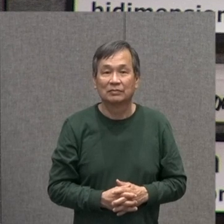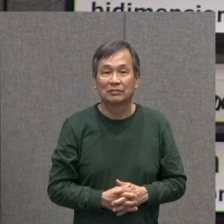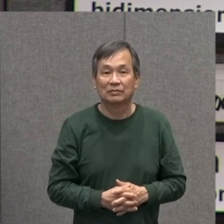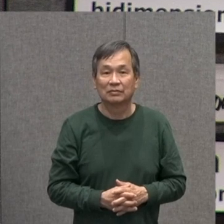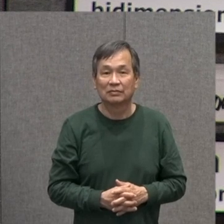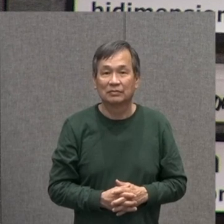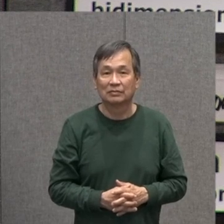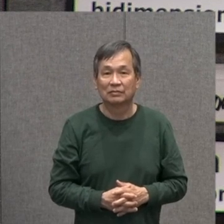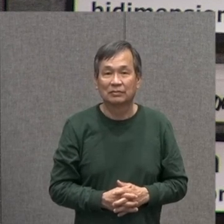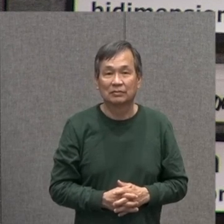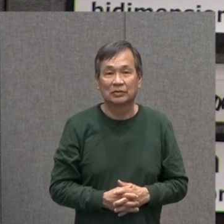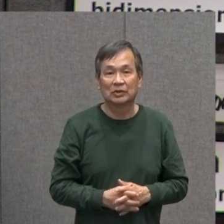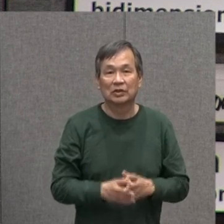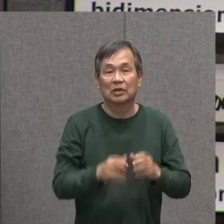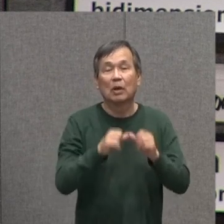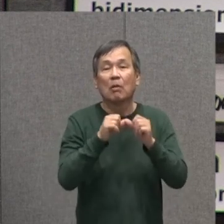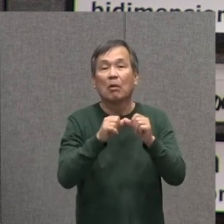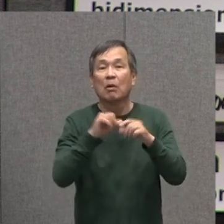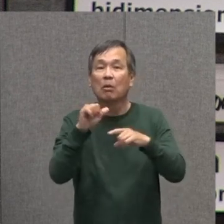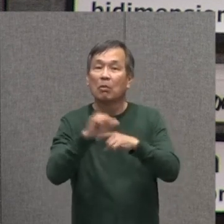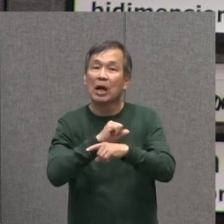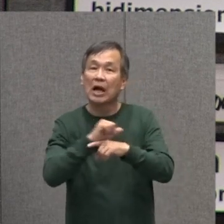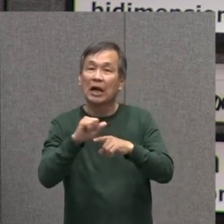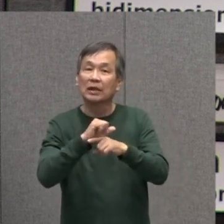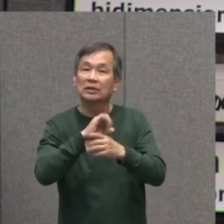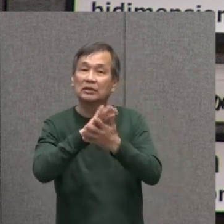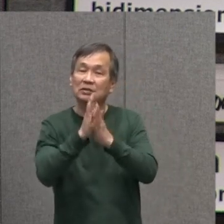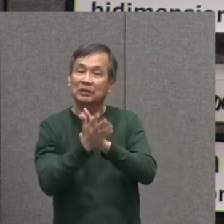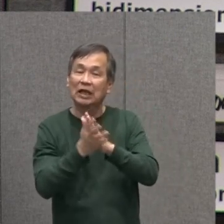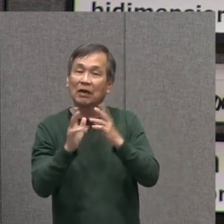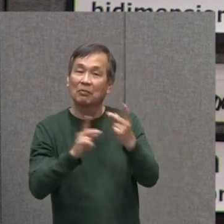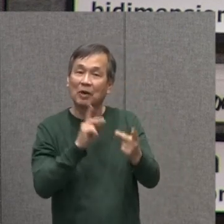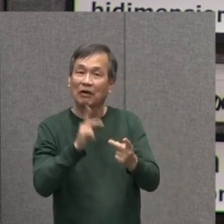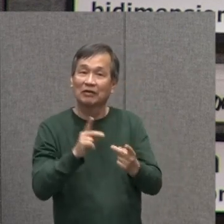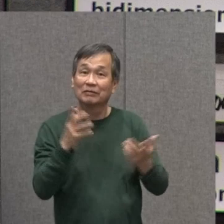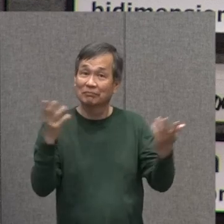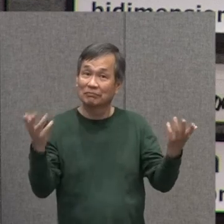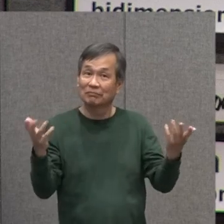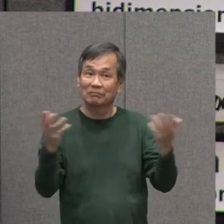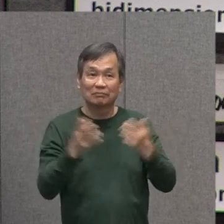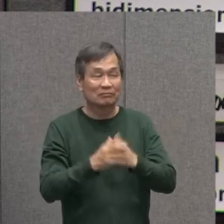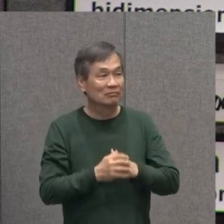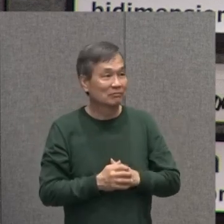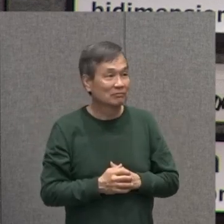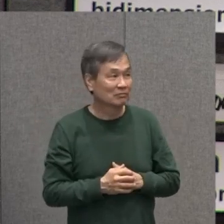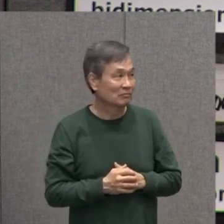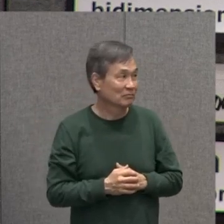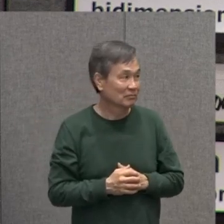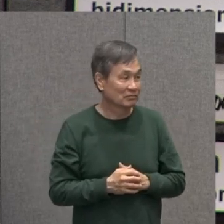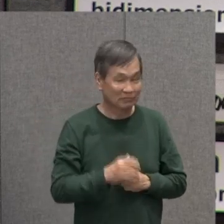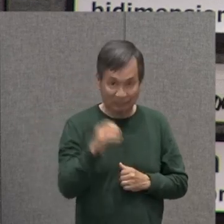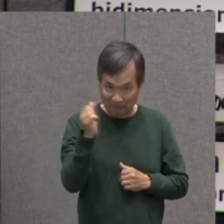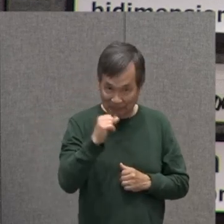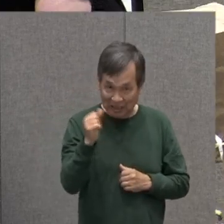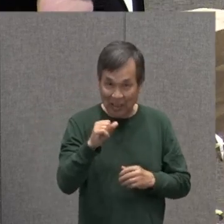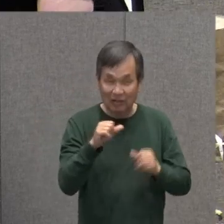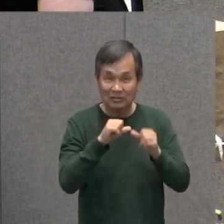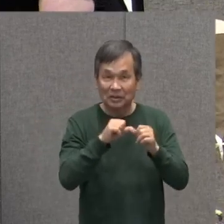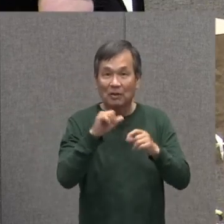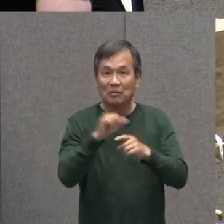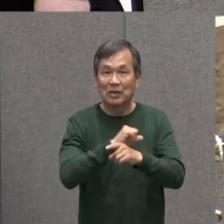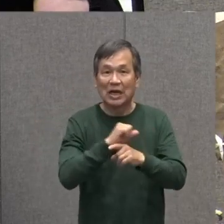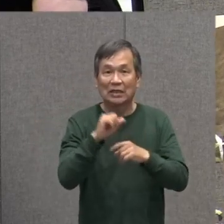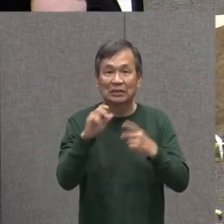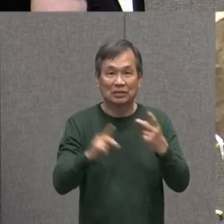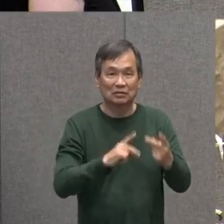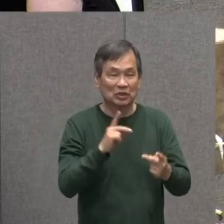Does practice make perfect? There's no such thing as perfect. I know, practice makes you better. Yeah. That just makes you better. And it makes you